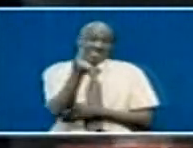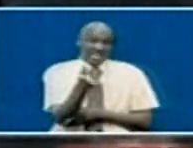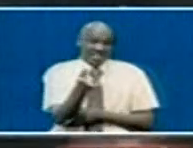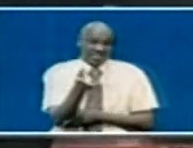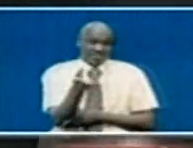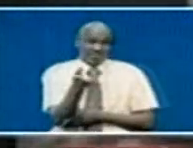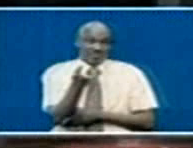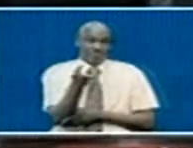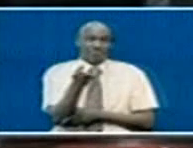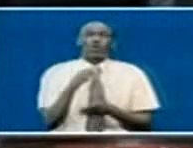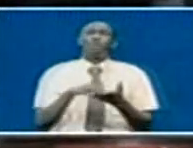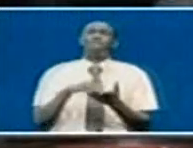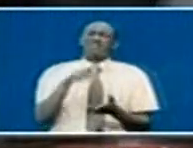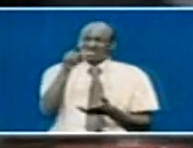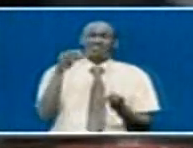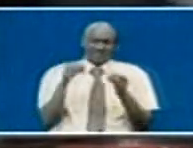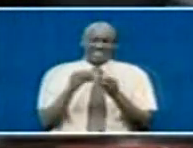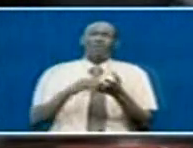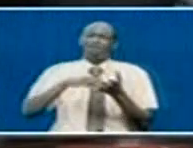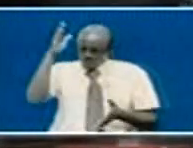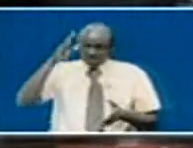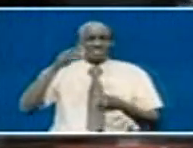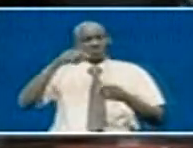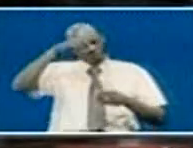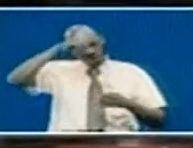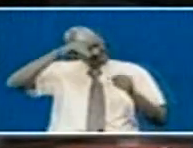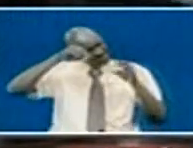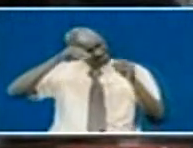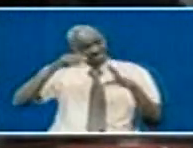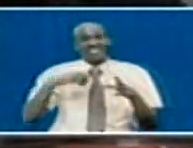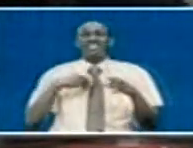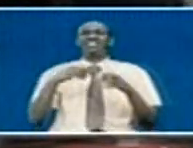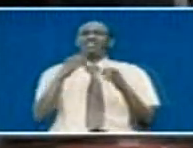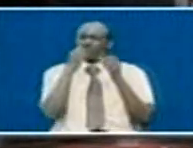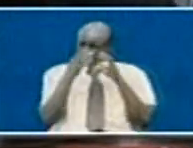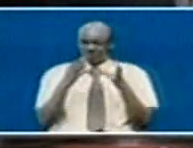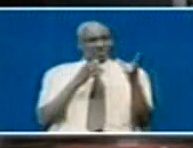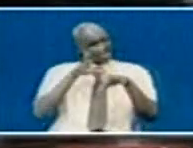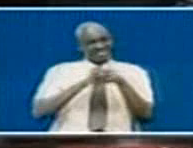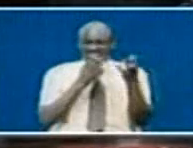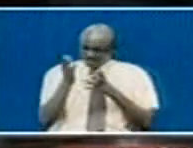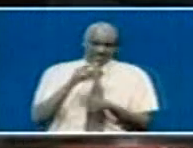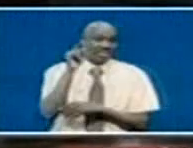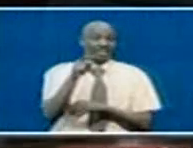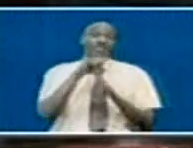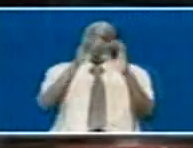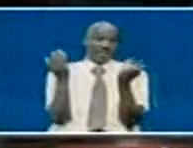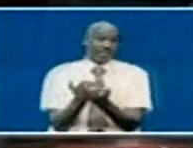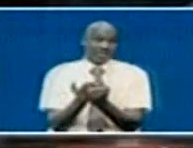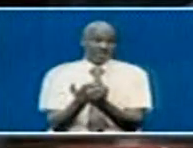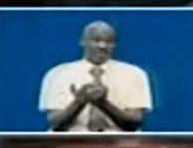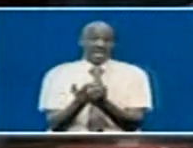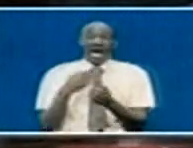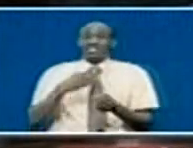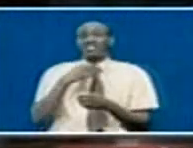the most qualified intelligence services of the continent in order to air our view. But we